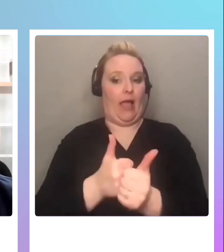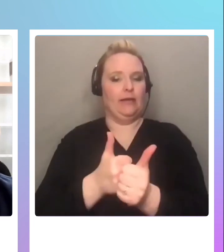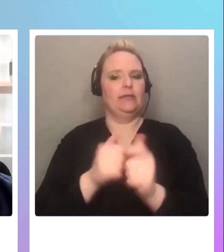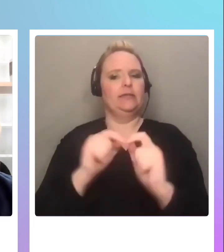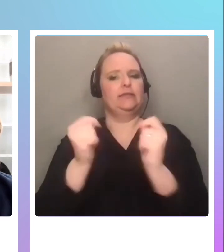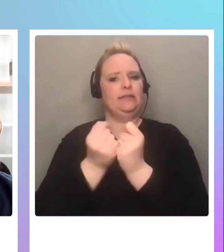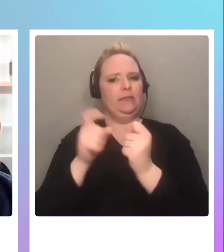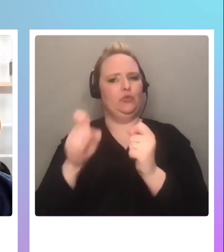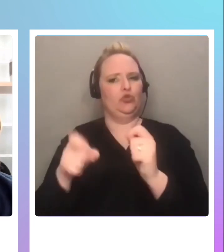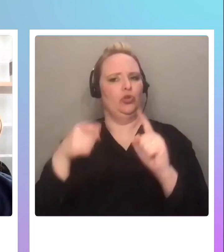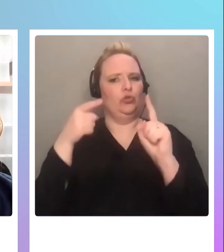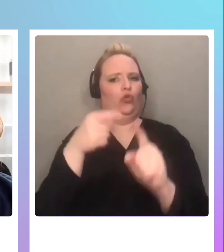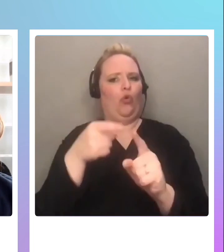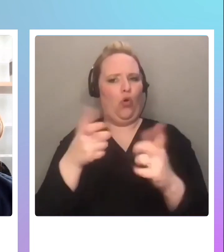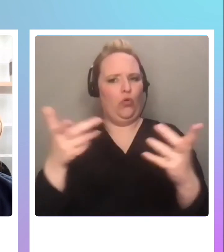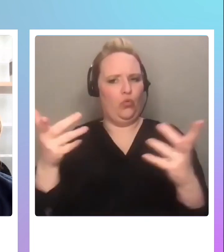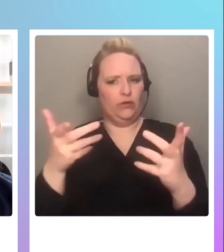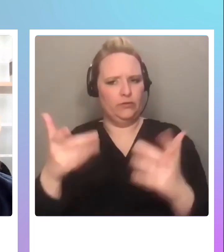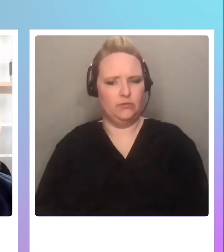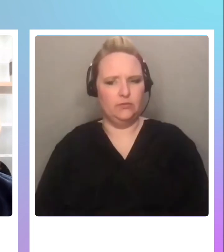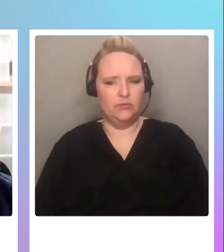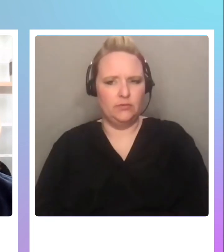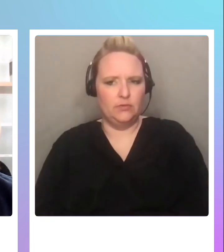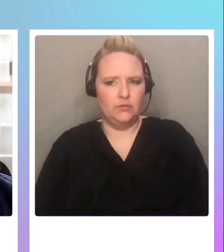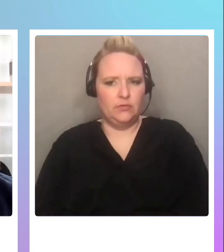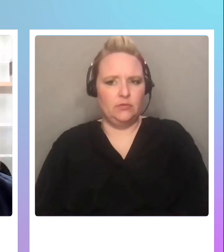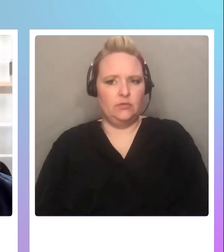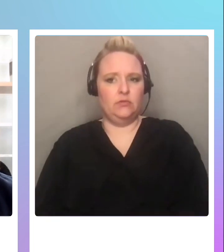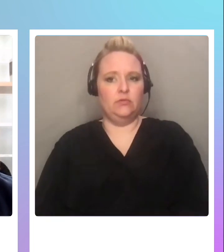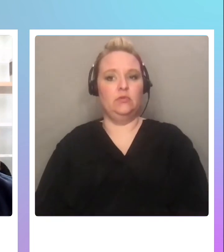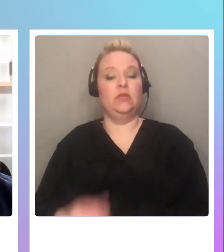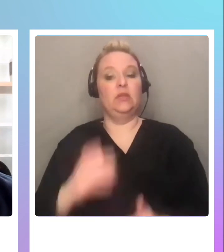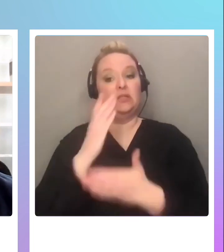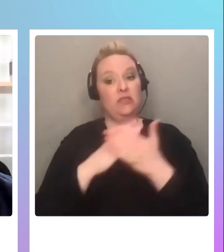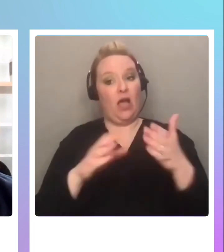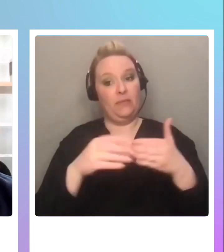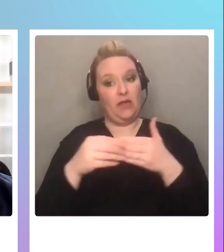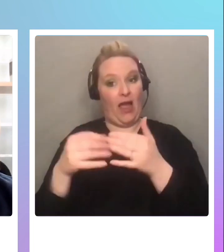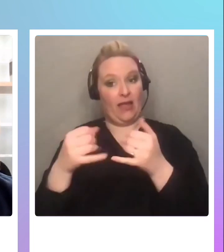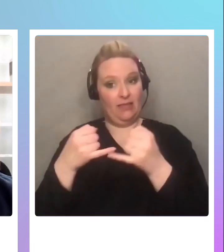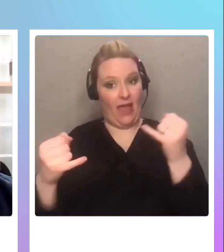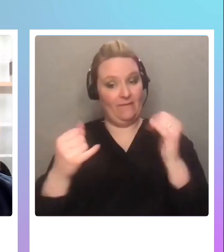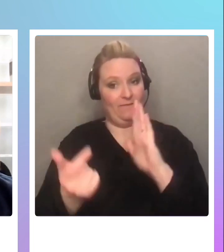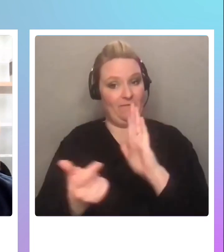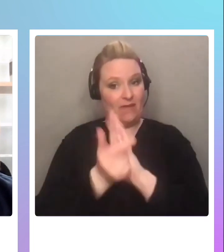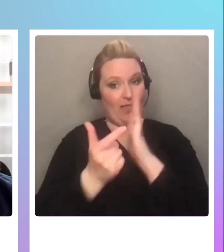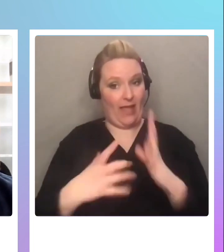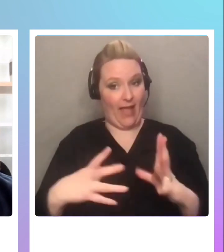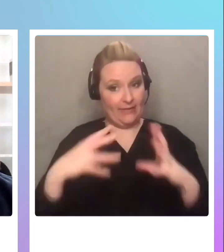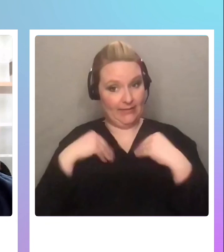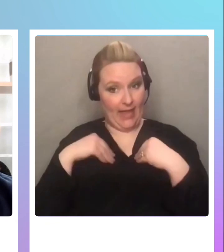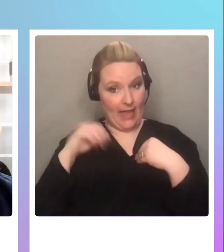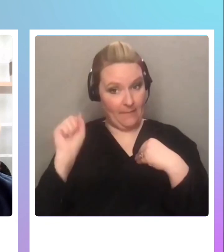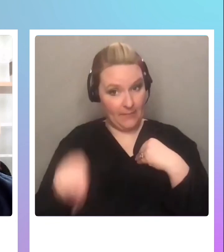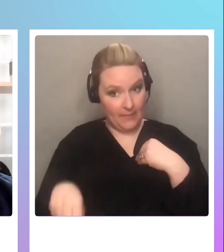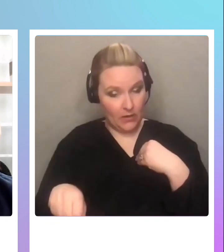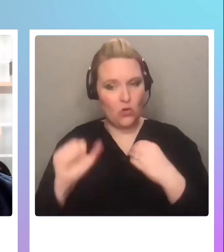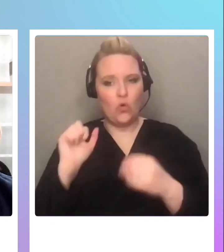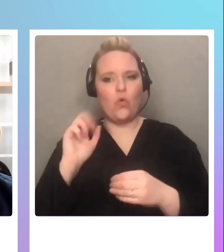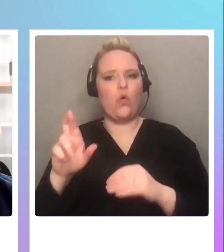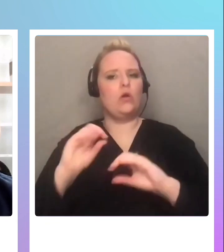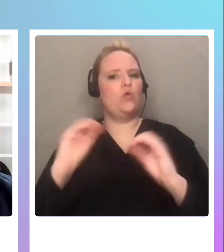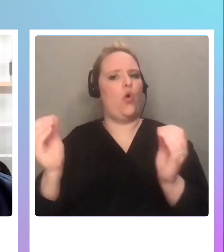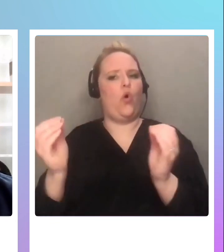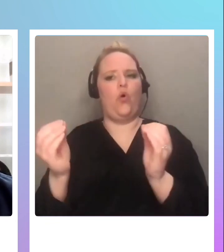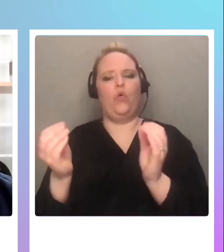for? Are some guideline violations acceptable, or should there be no violations